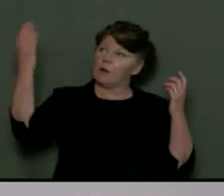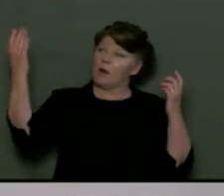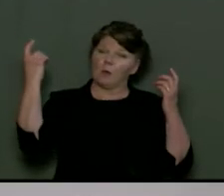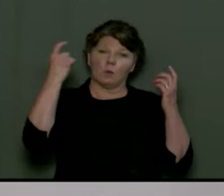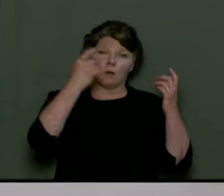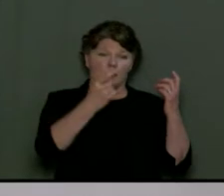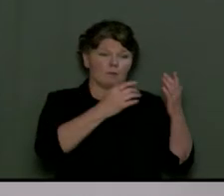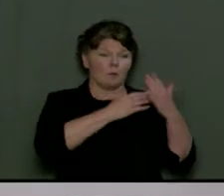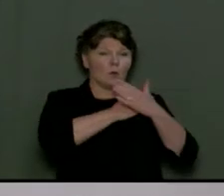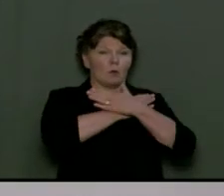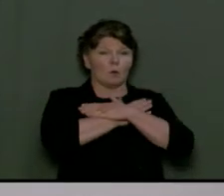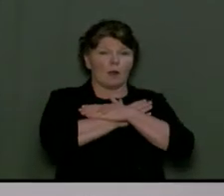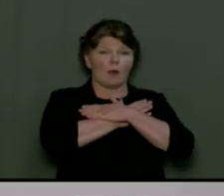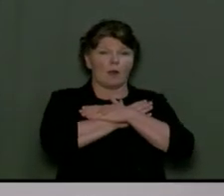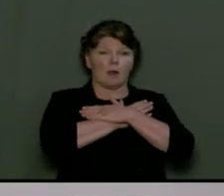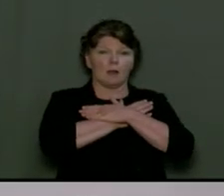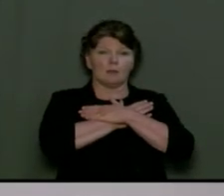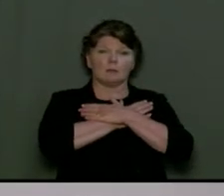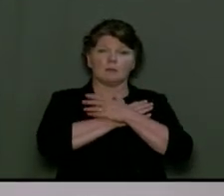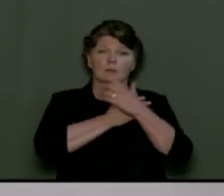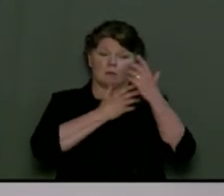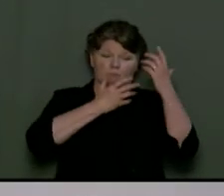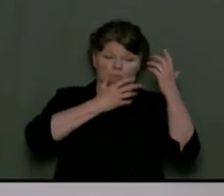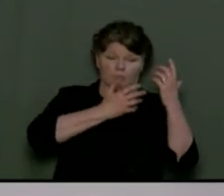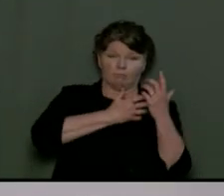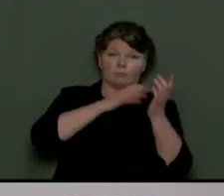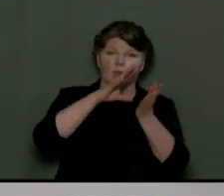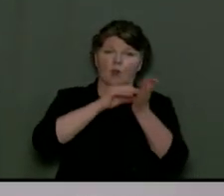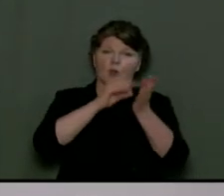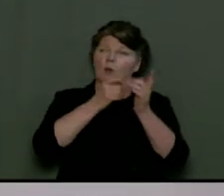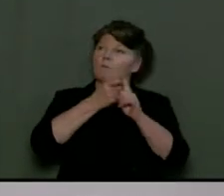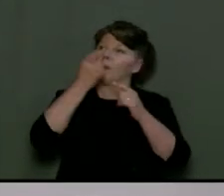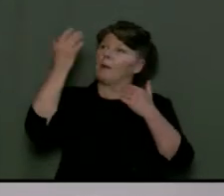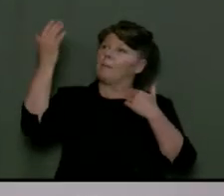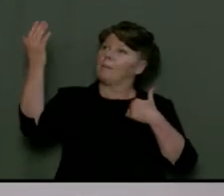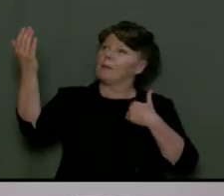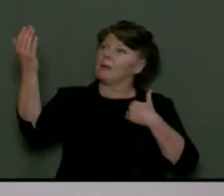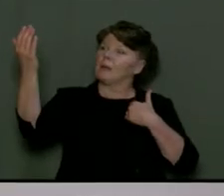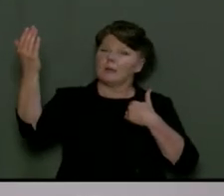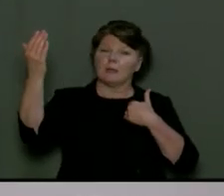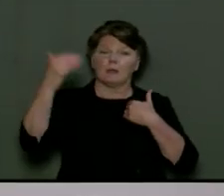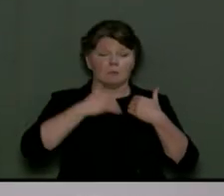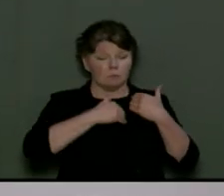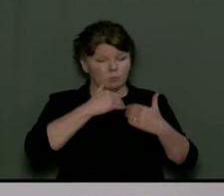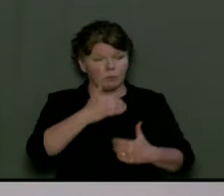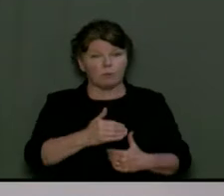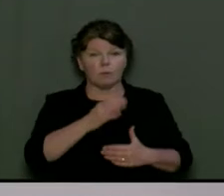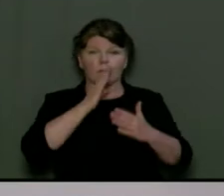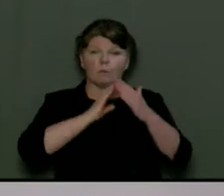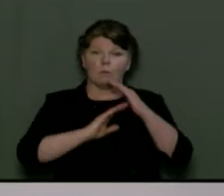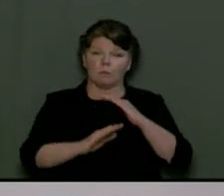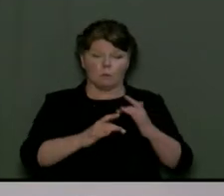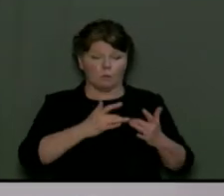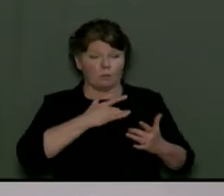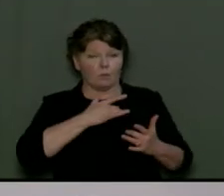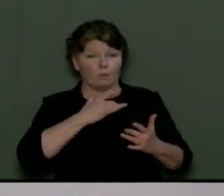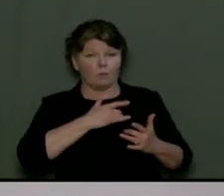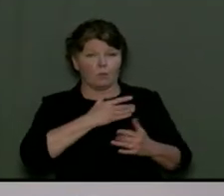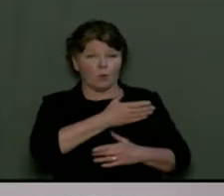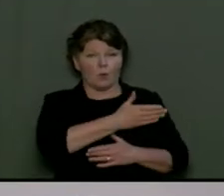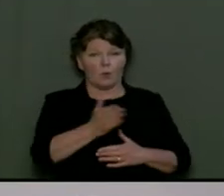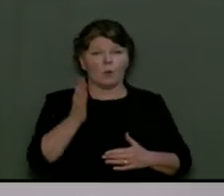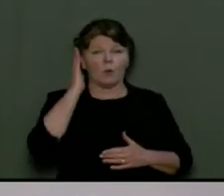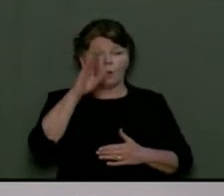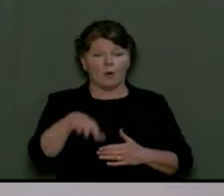rest. Take my yoke upon you and learn from me, for I am gentle and lowly in heart, and you will